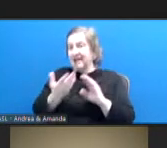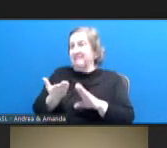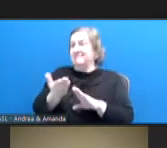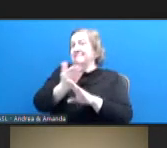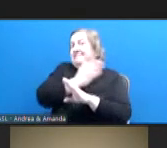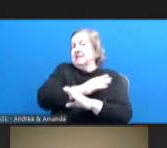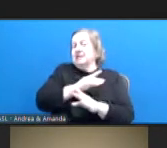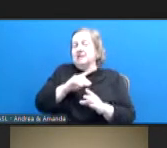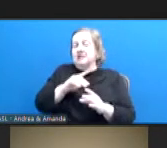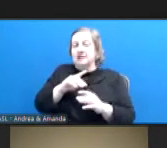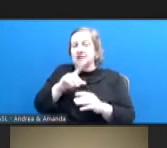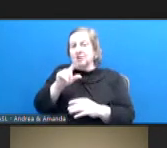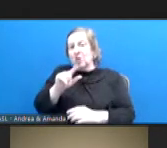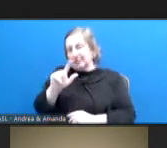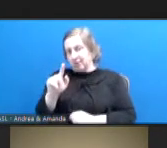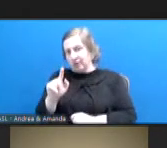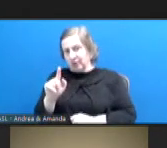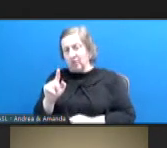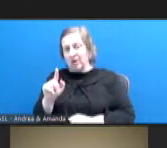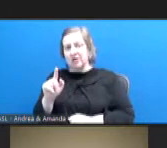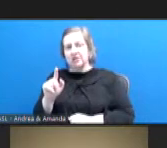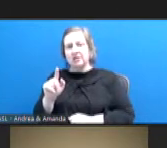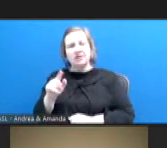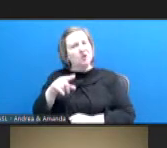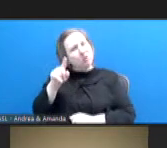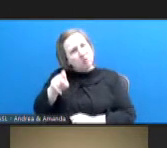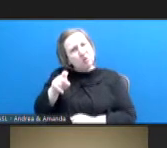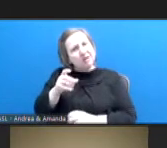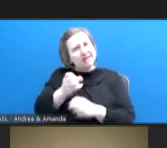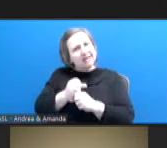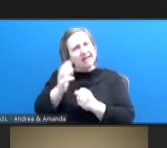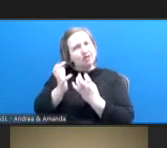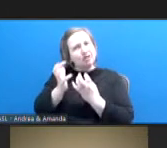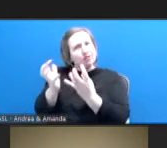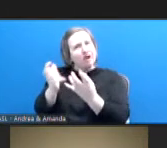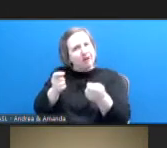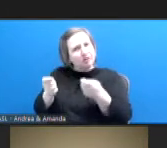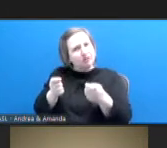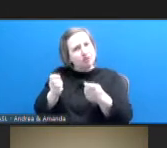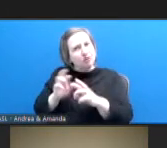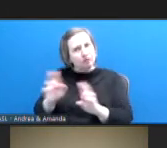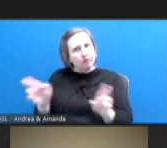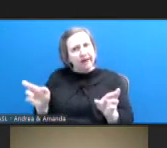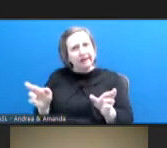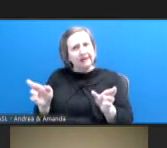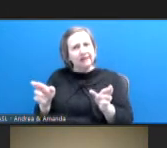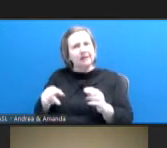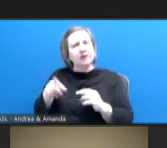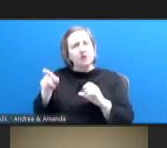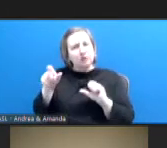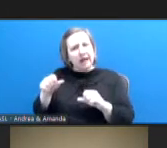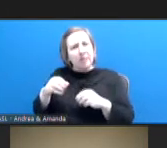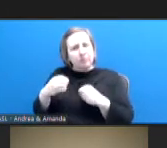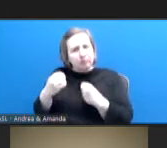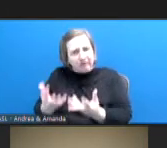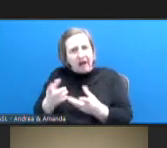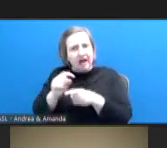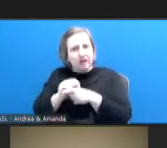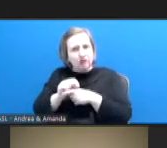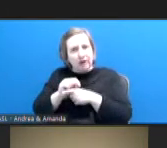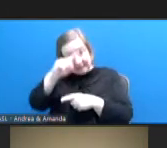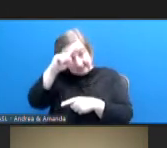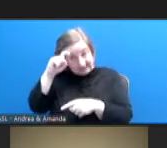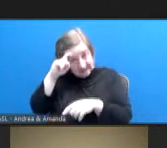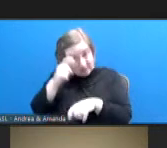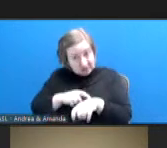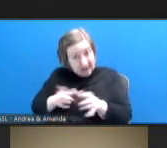of 2021, mm-hmm. You need to get your crowd control stuff in order so that you can provide training in the summer. We were